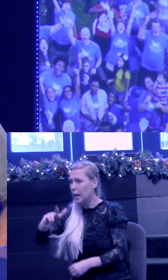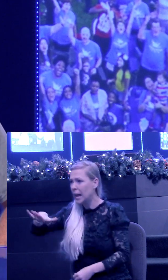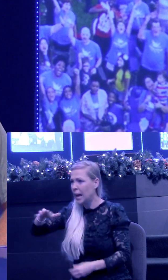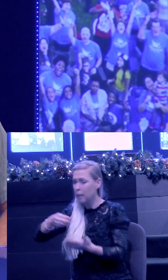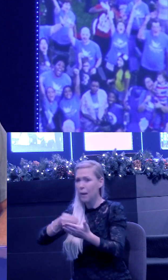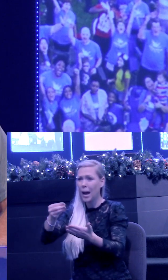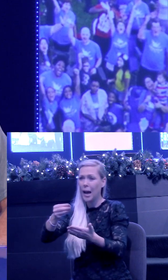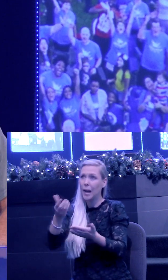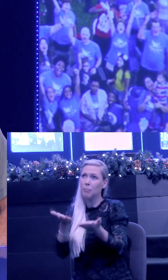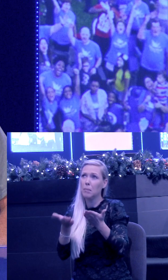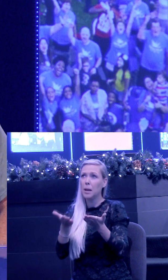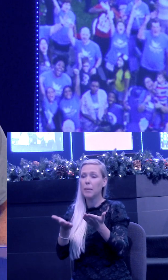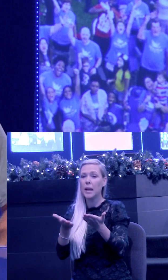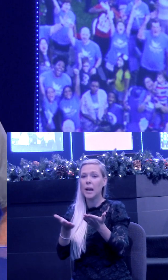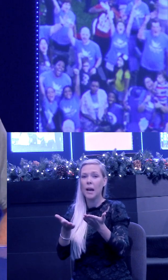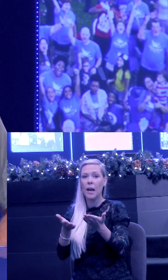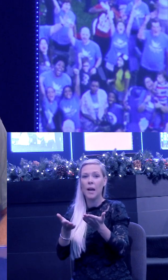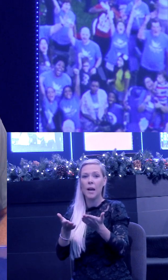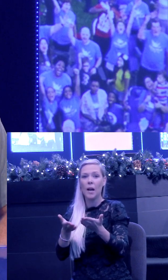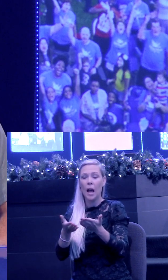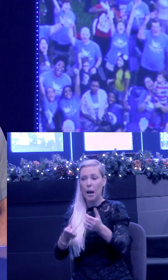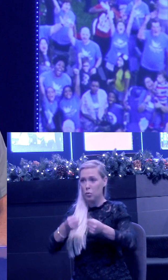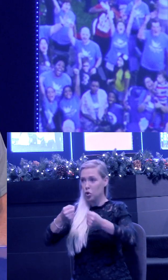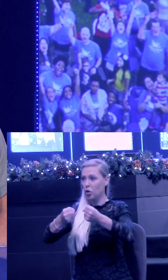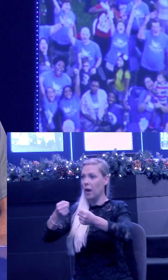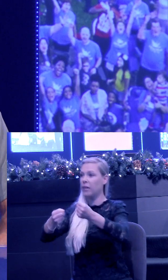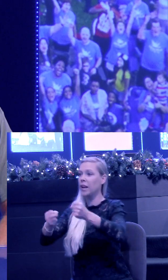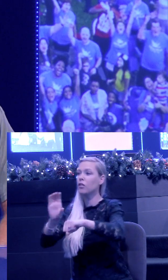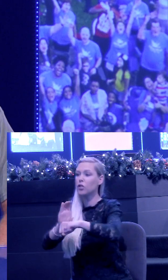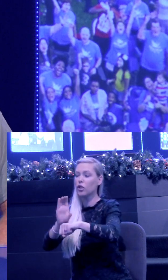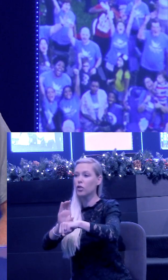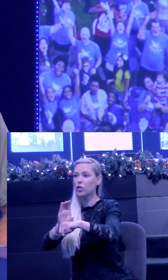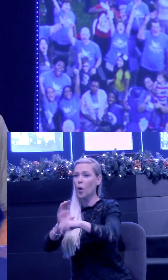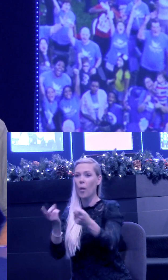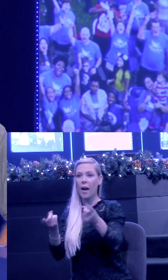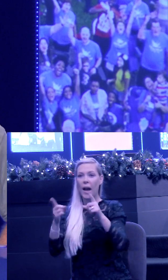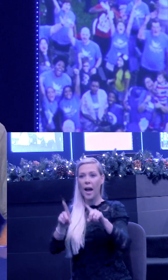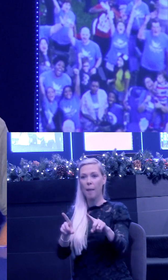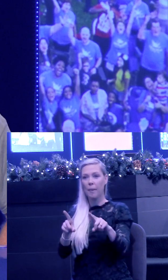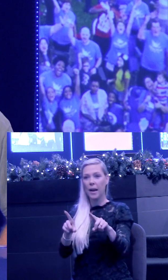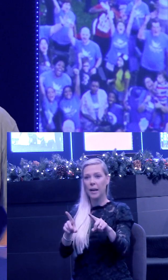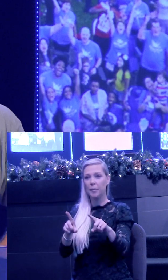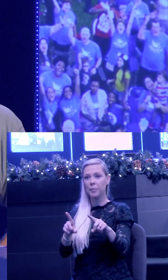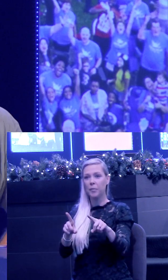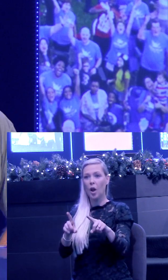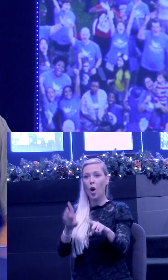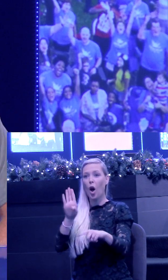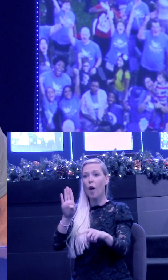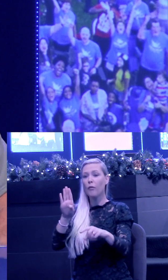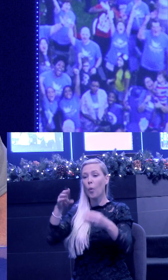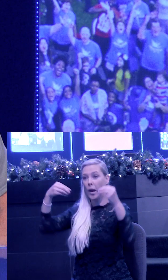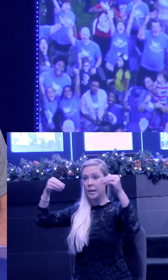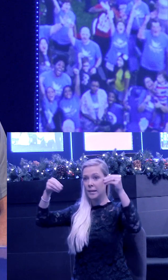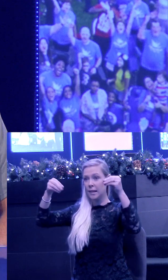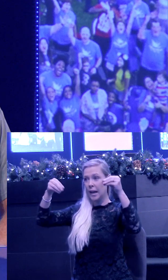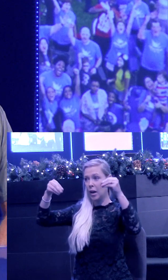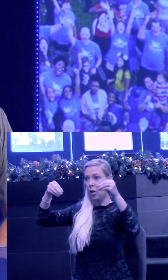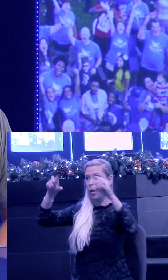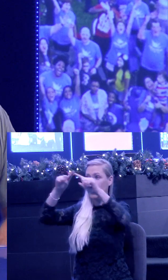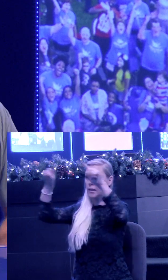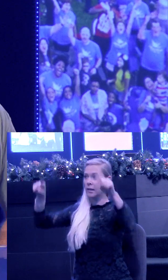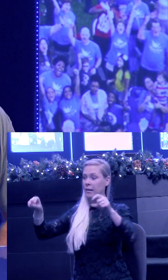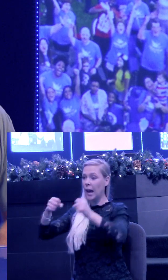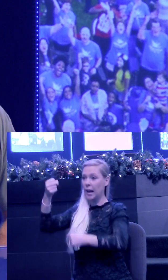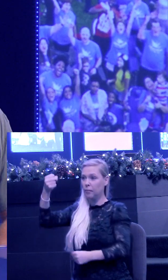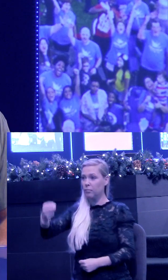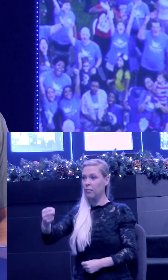when I was driving into church, exactly what happened is there was a for sale sign on the piece of property that